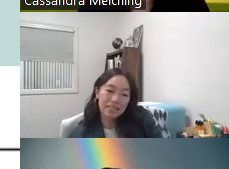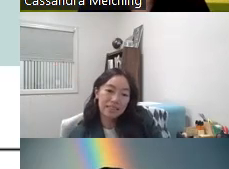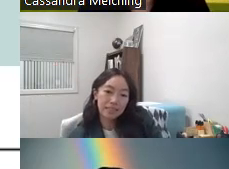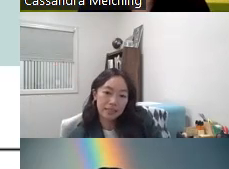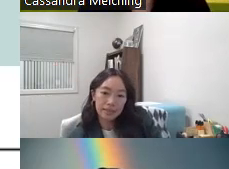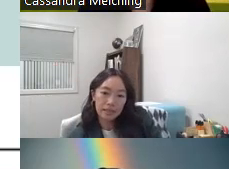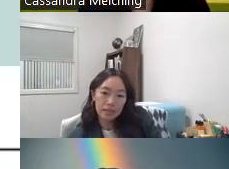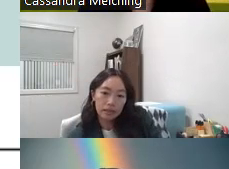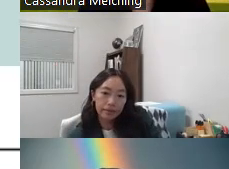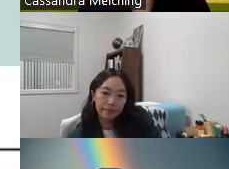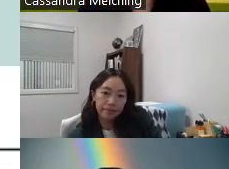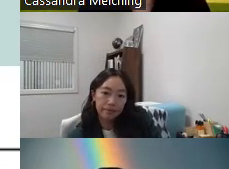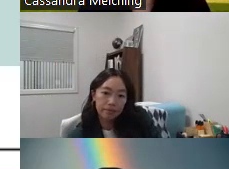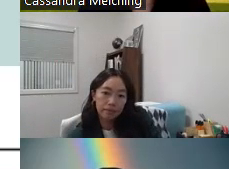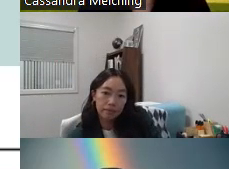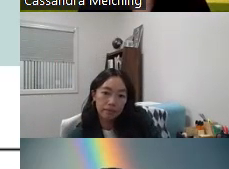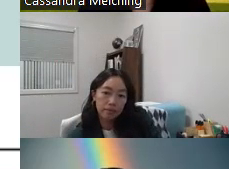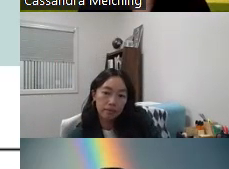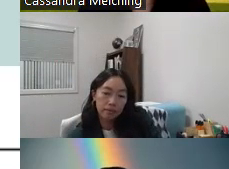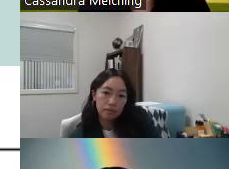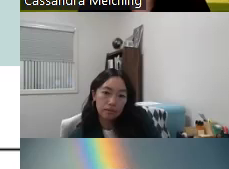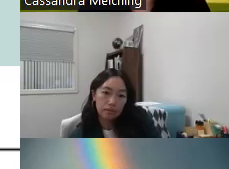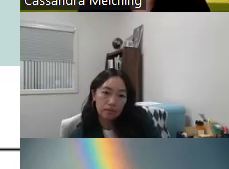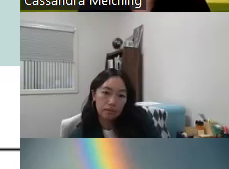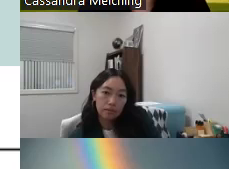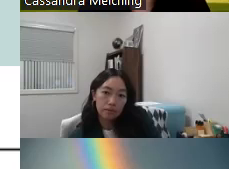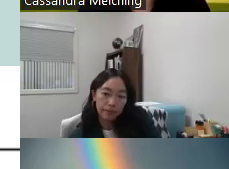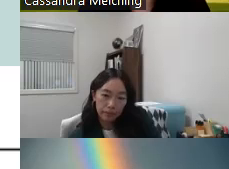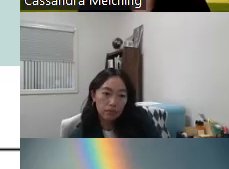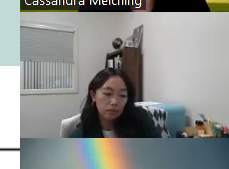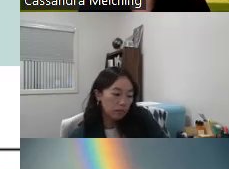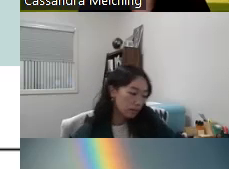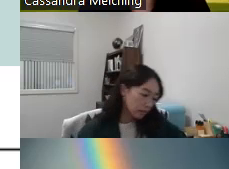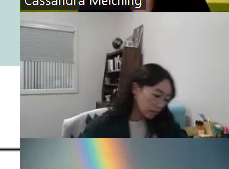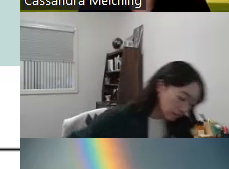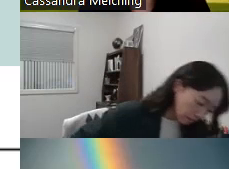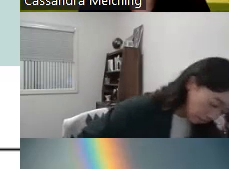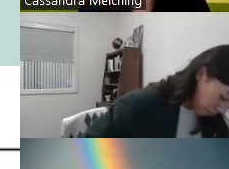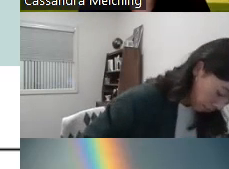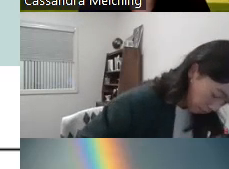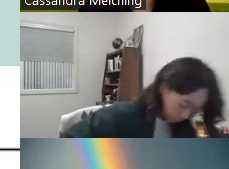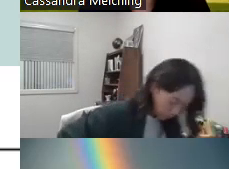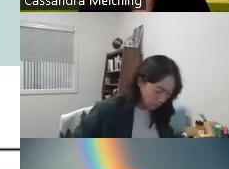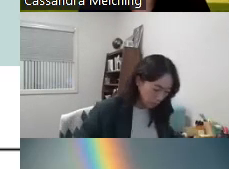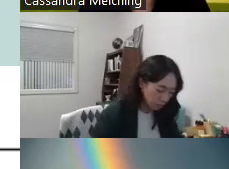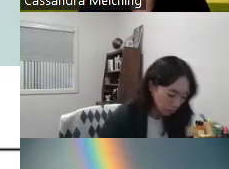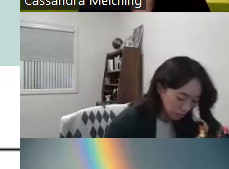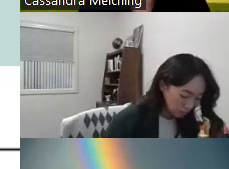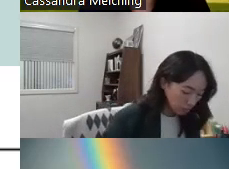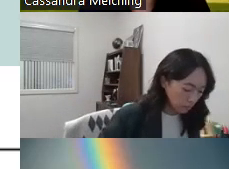that that information should go out because already crossing